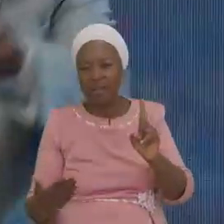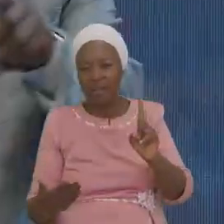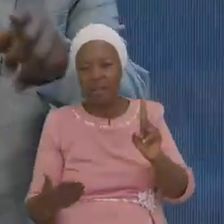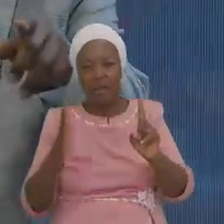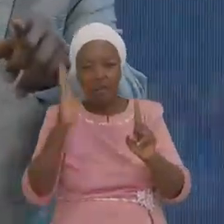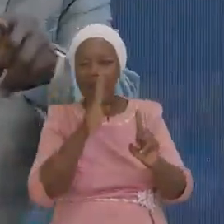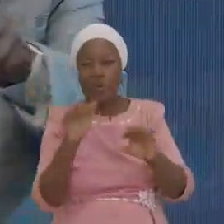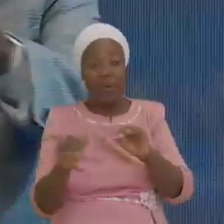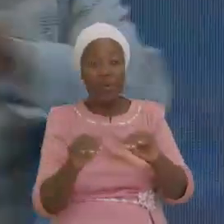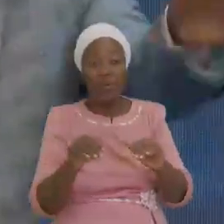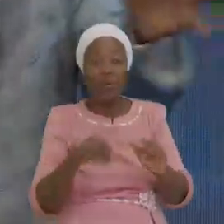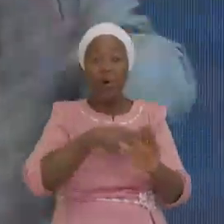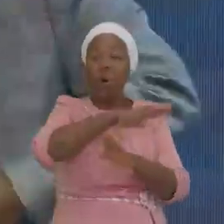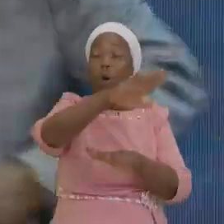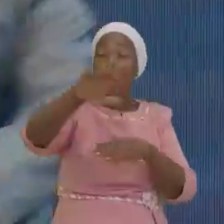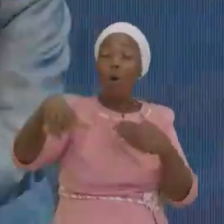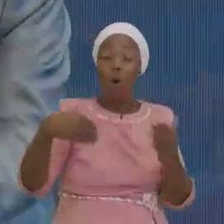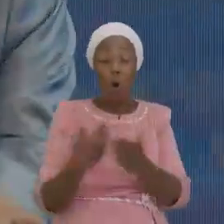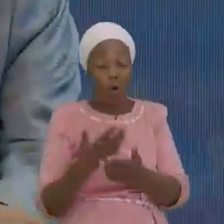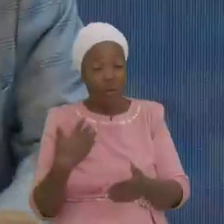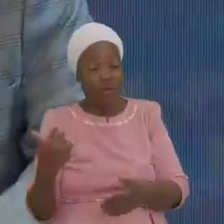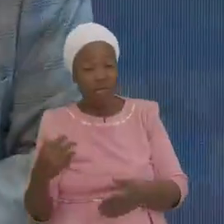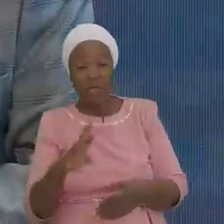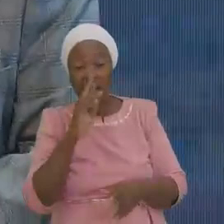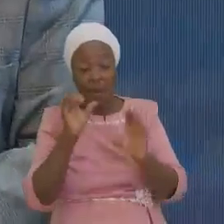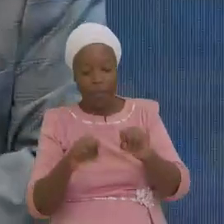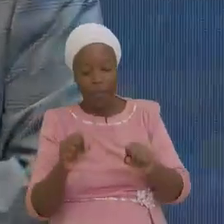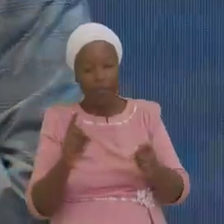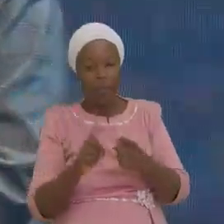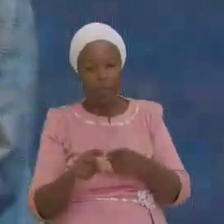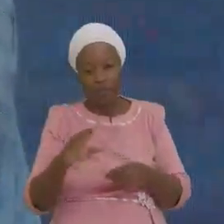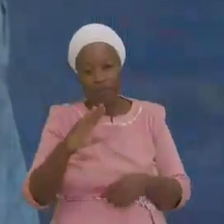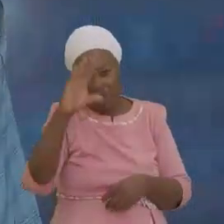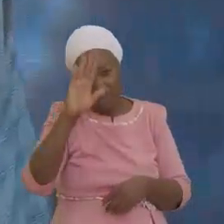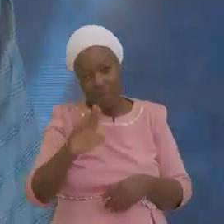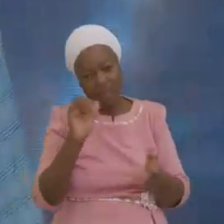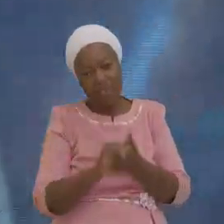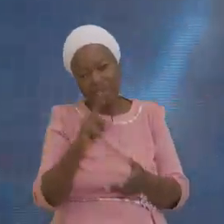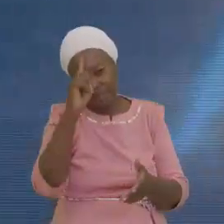done, all things are possible to him that believeth.